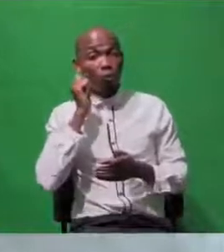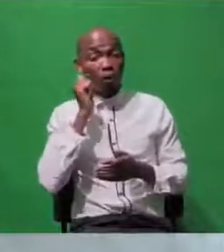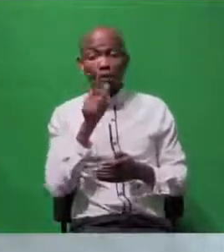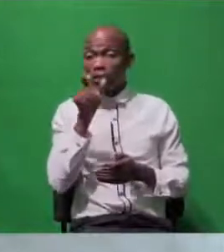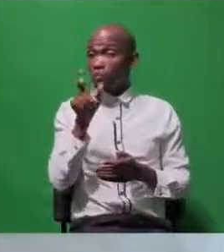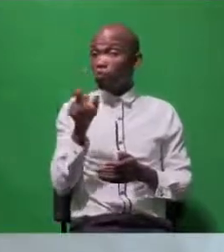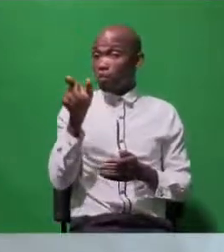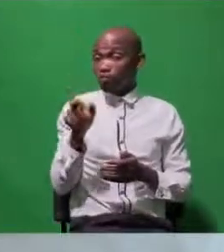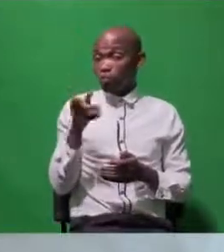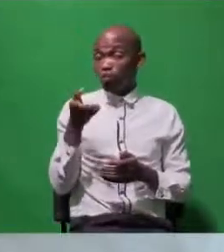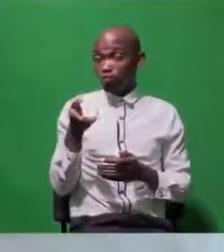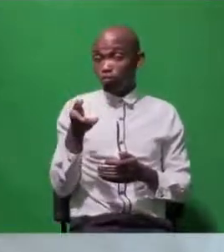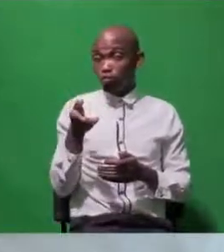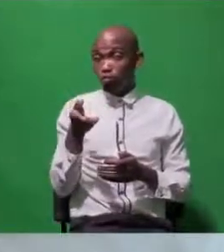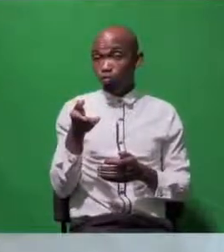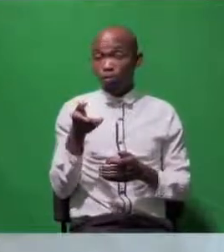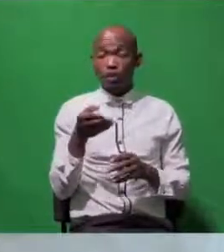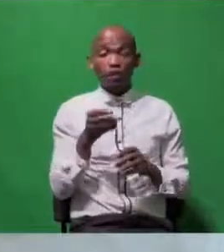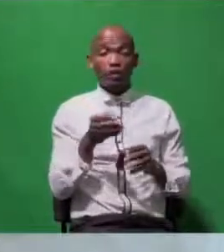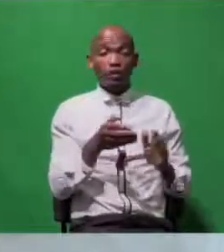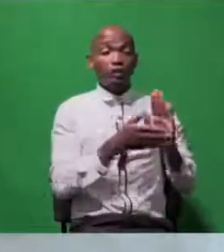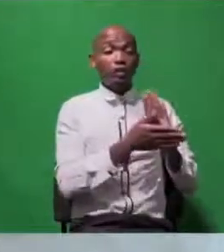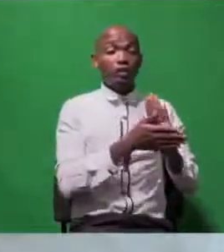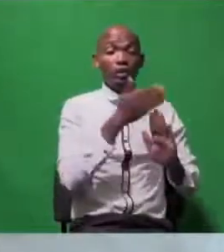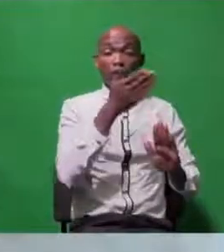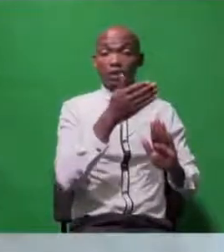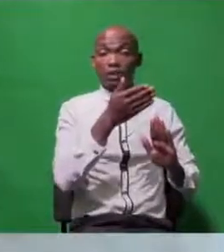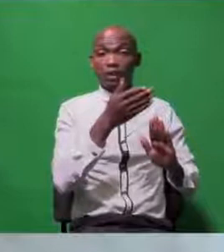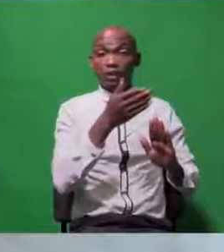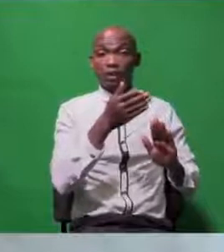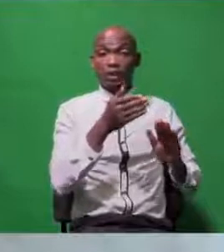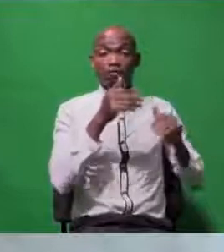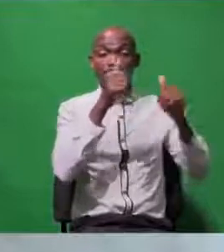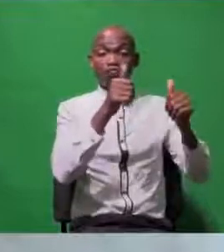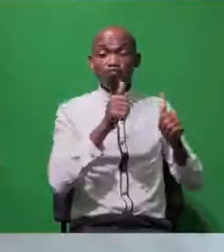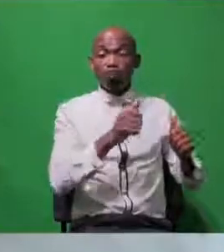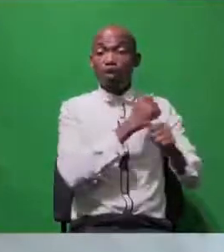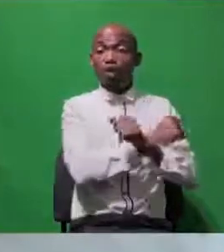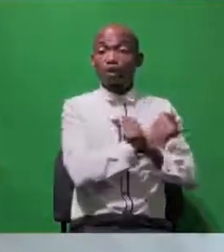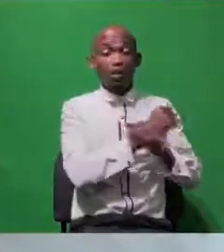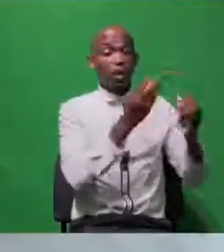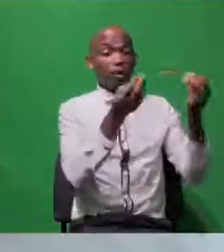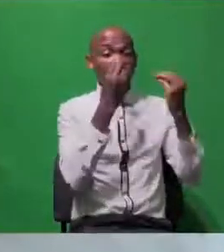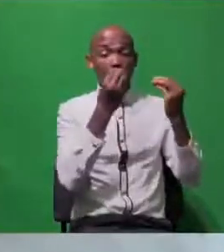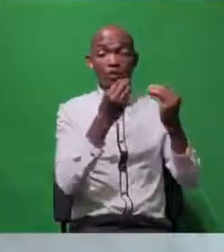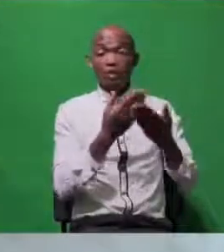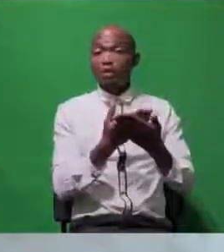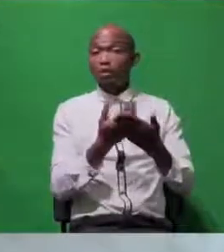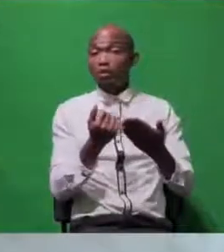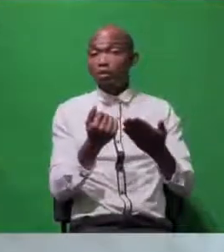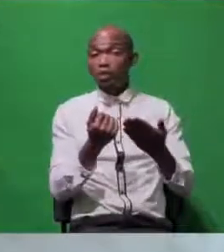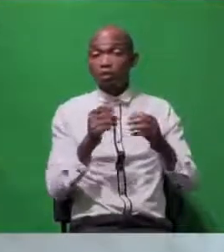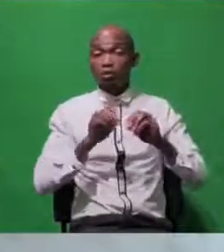introduced colonial education in Africa in order to spread European